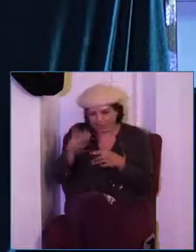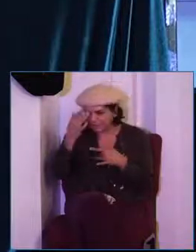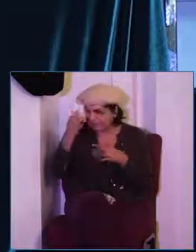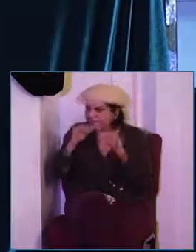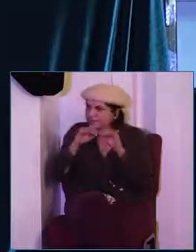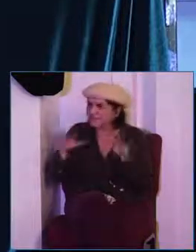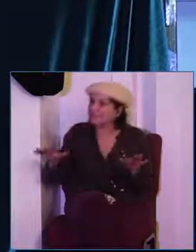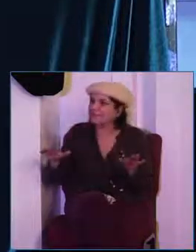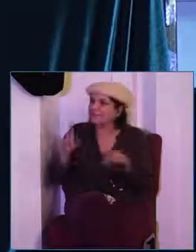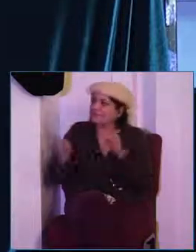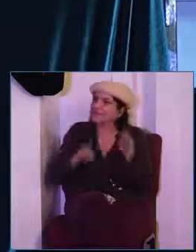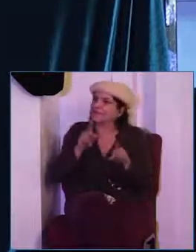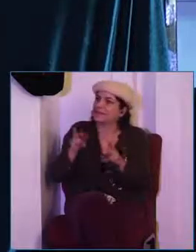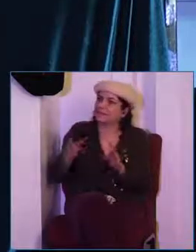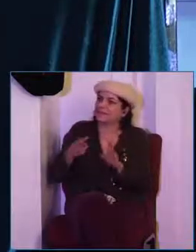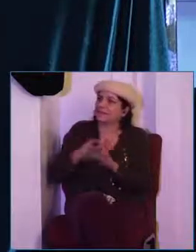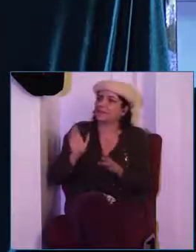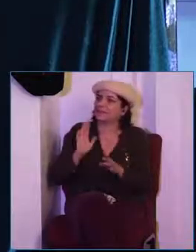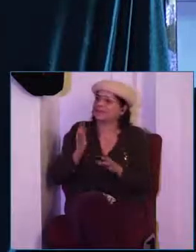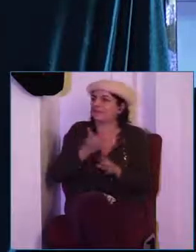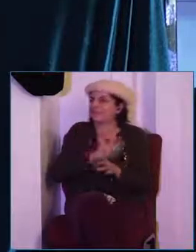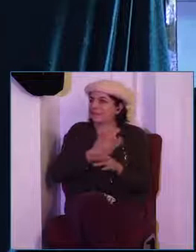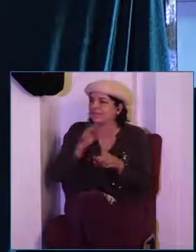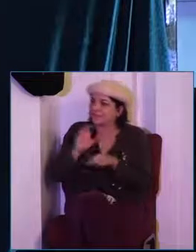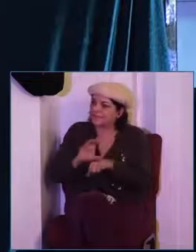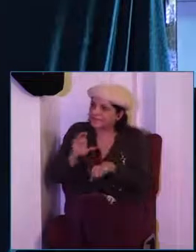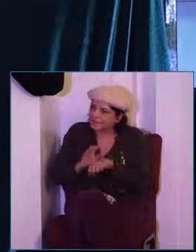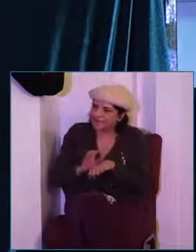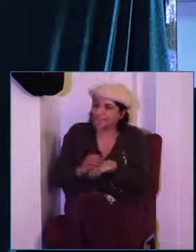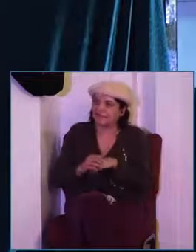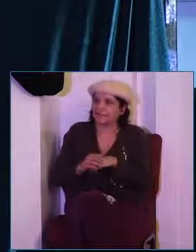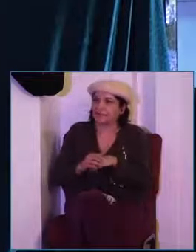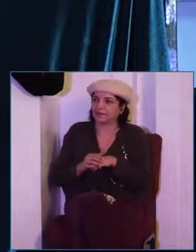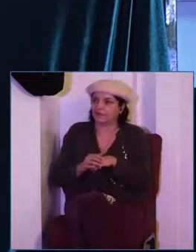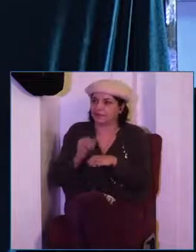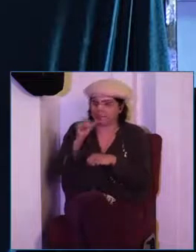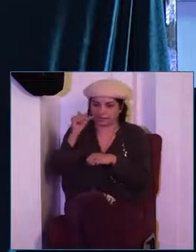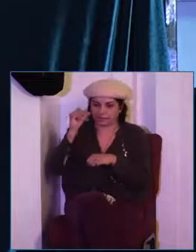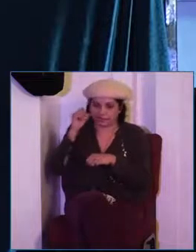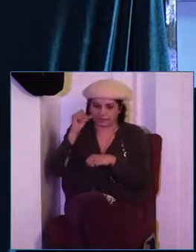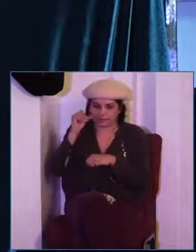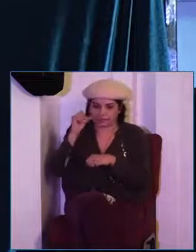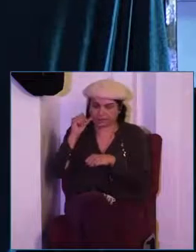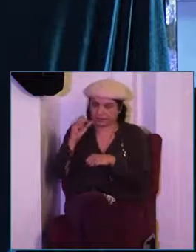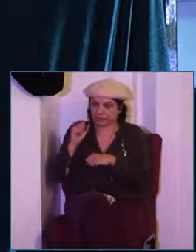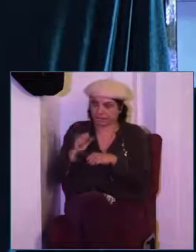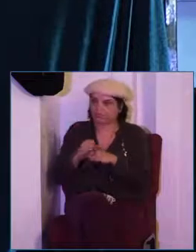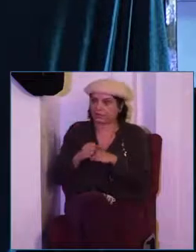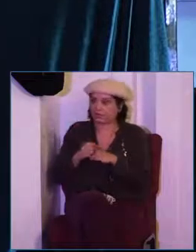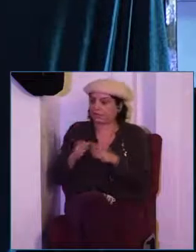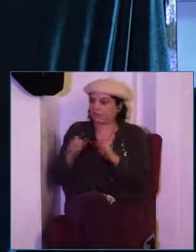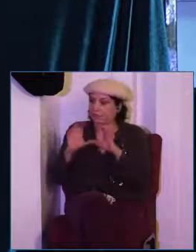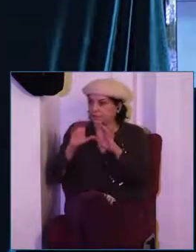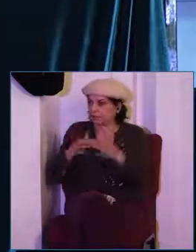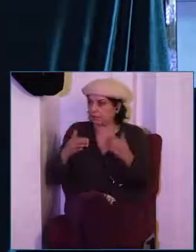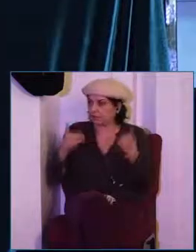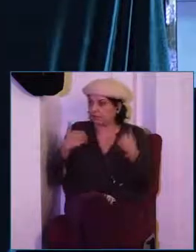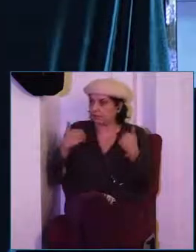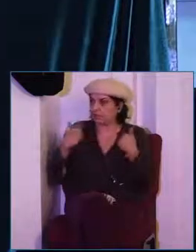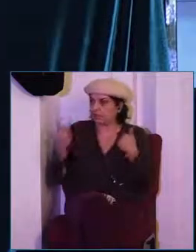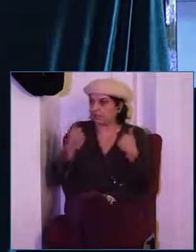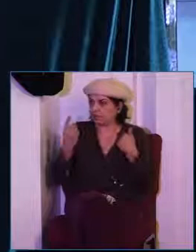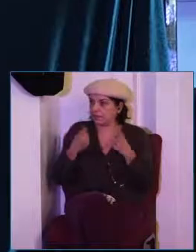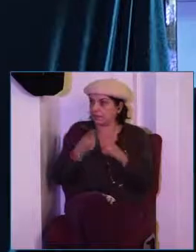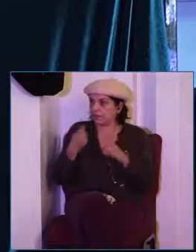And also yesterday, Reverend Steve Swofford conducted a membership class. And we had someone in that class